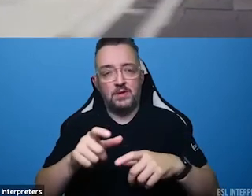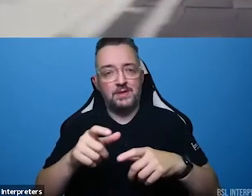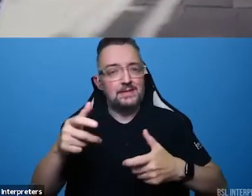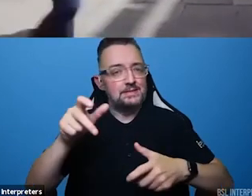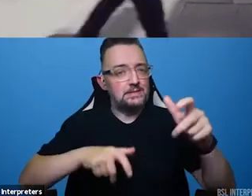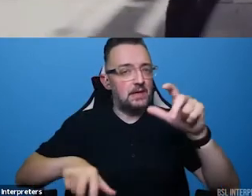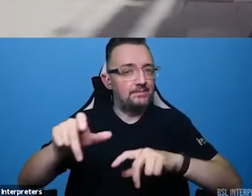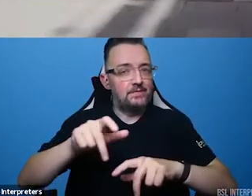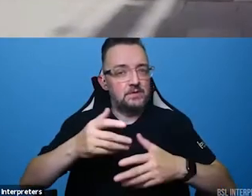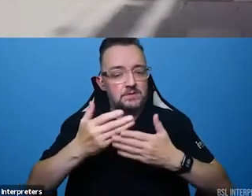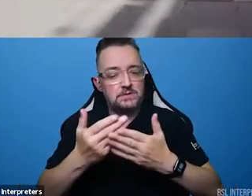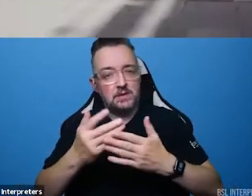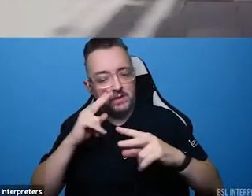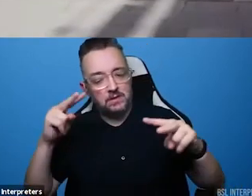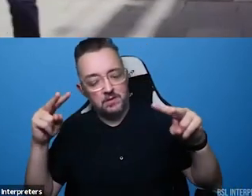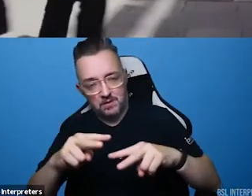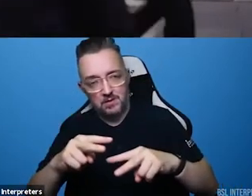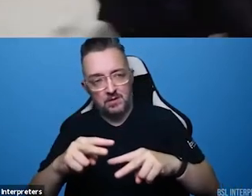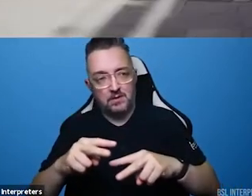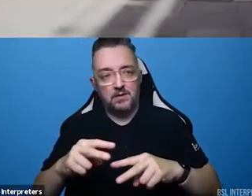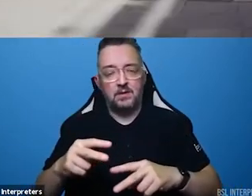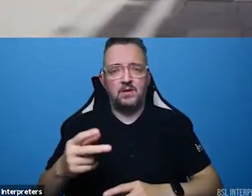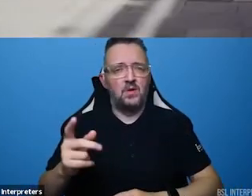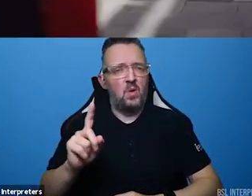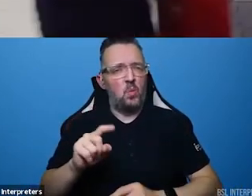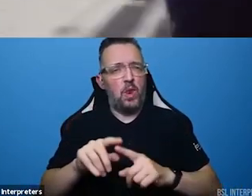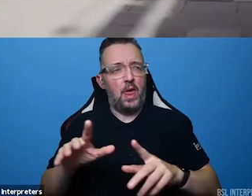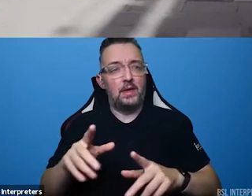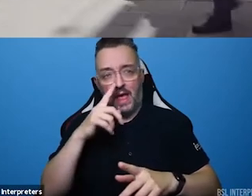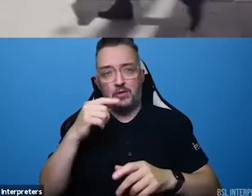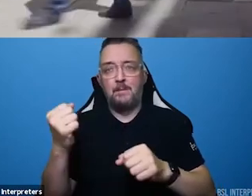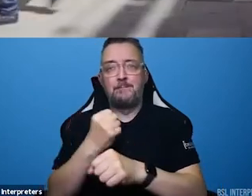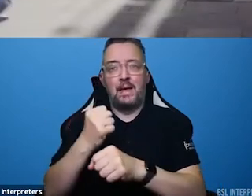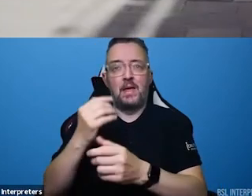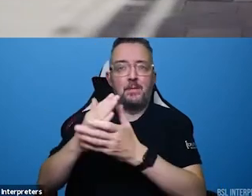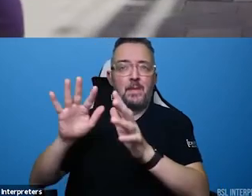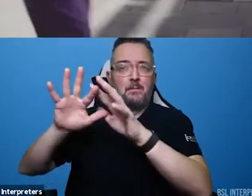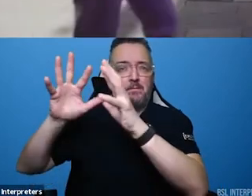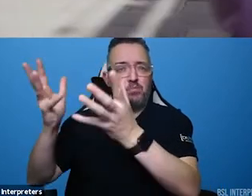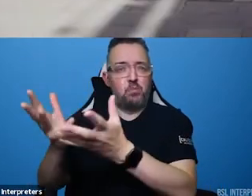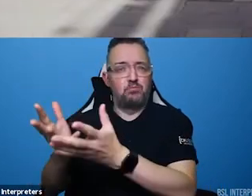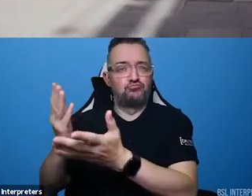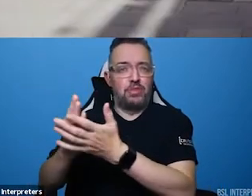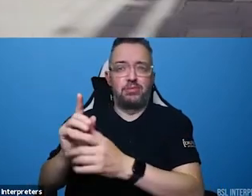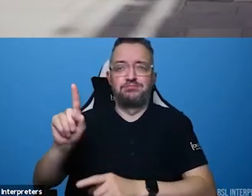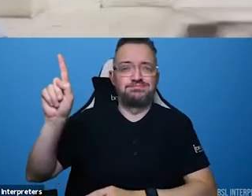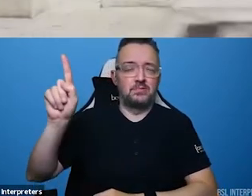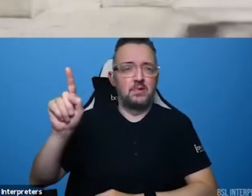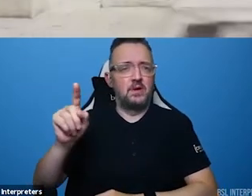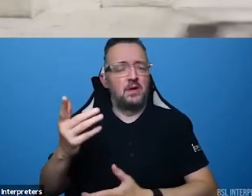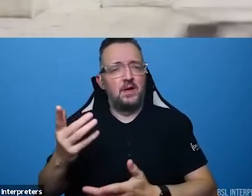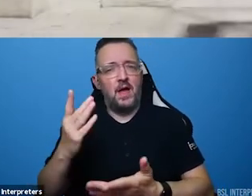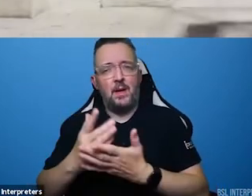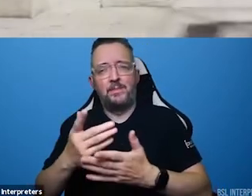study of what it would be like to make such a planet. And what kind of ethical,